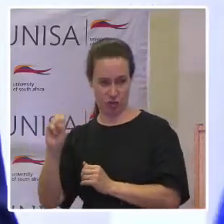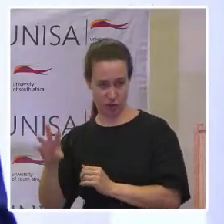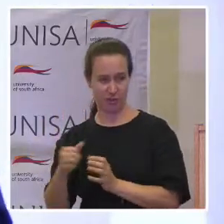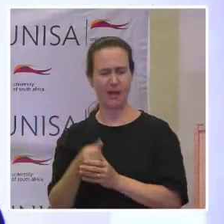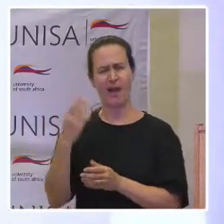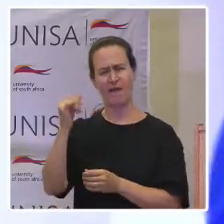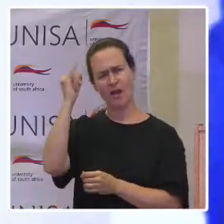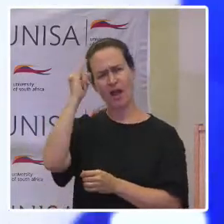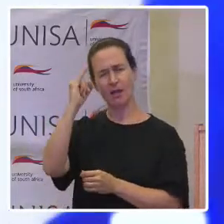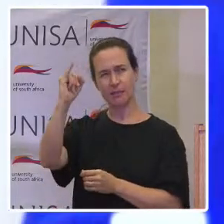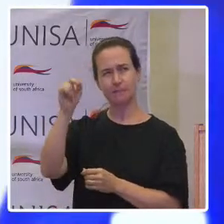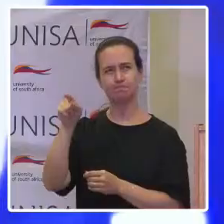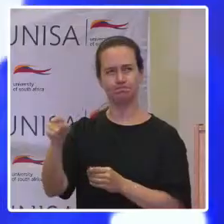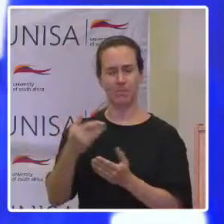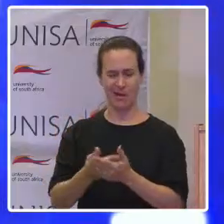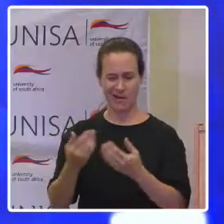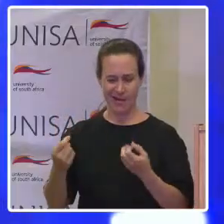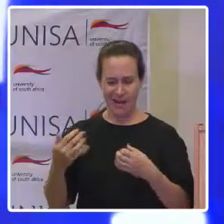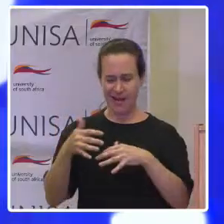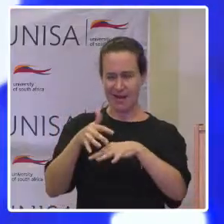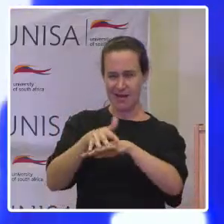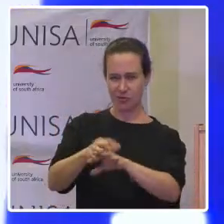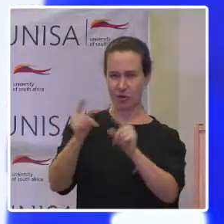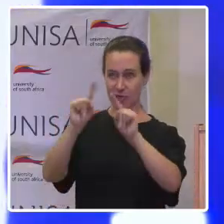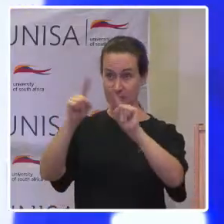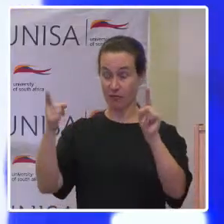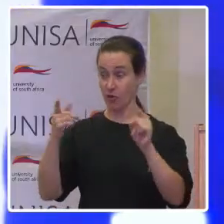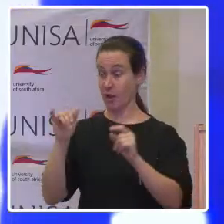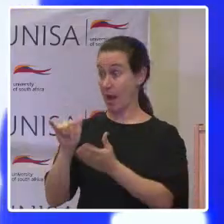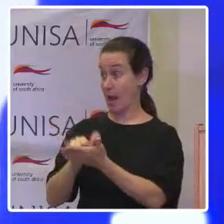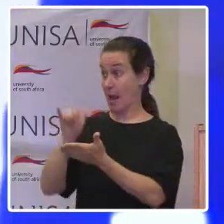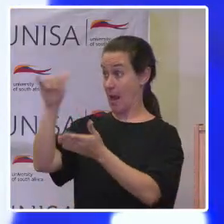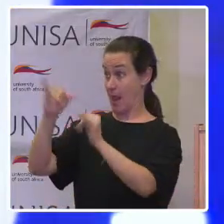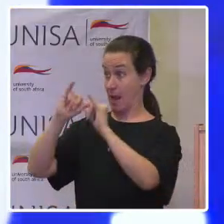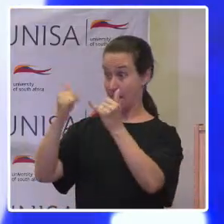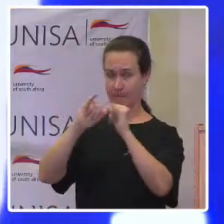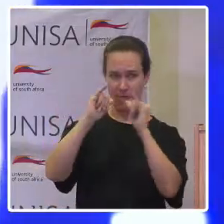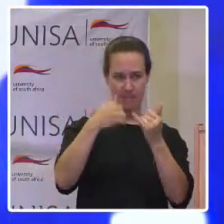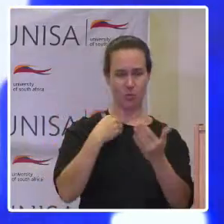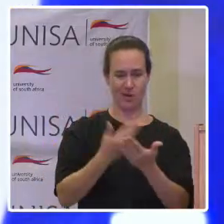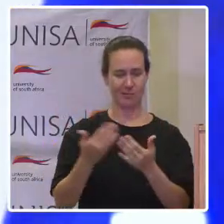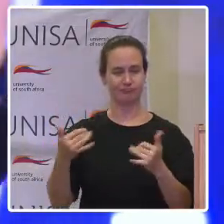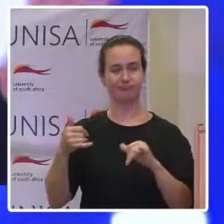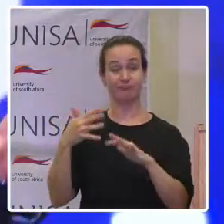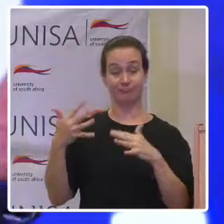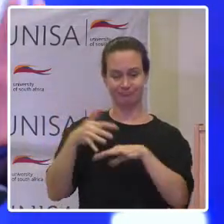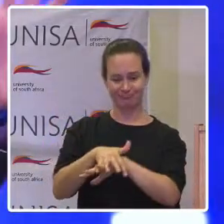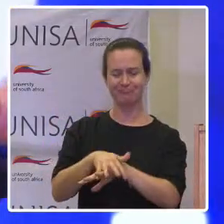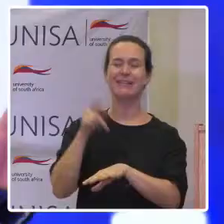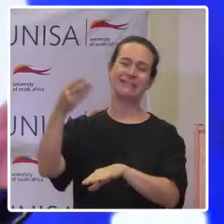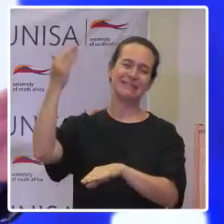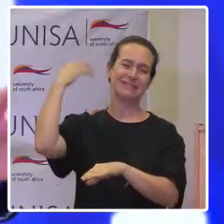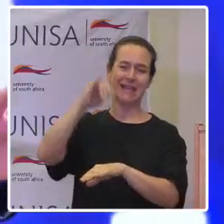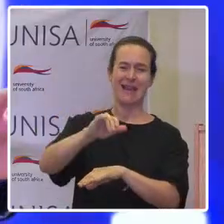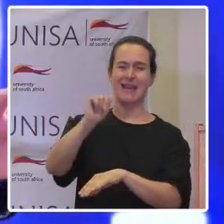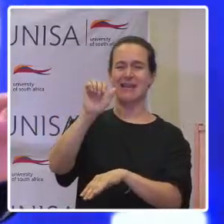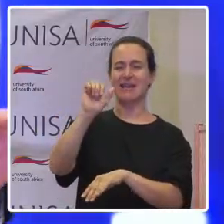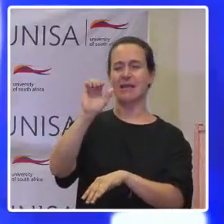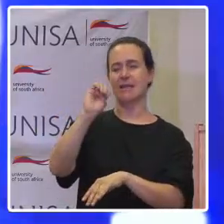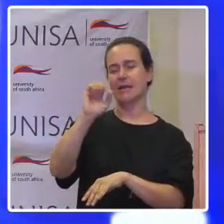of integrating the various airlines on the continent, which brings us to the Yamoussoukro Declaration, which is the first